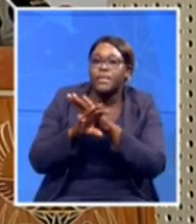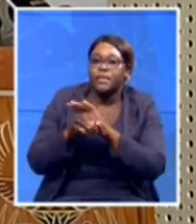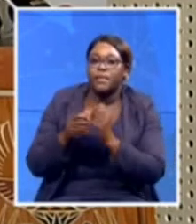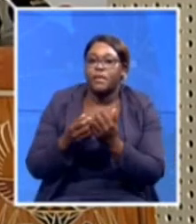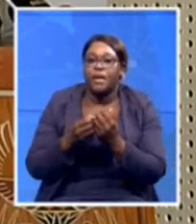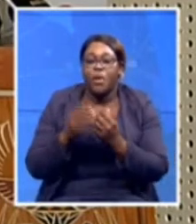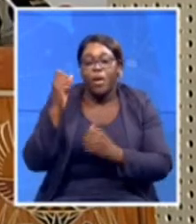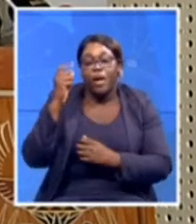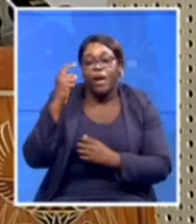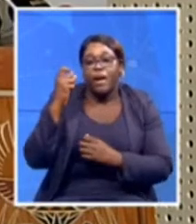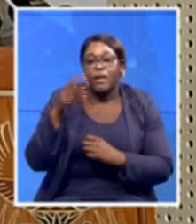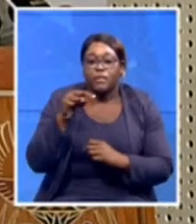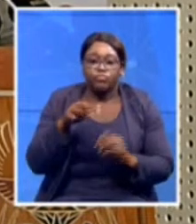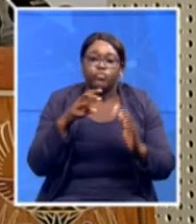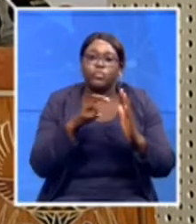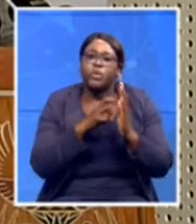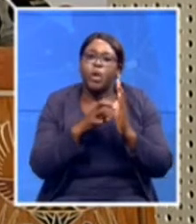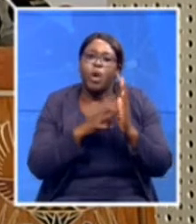eyes of